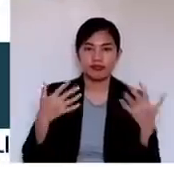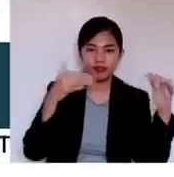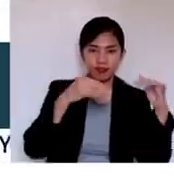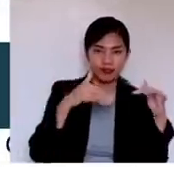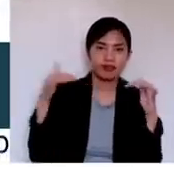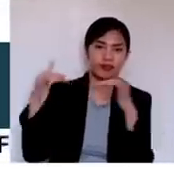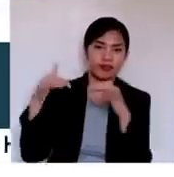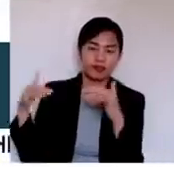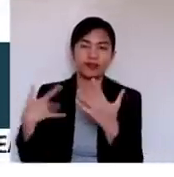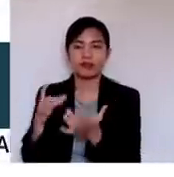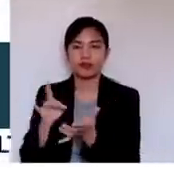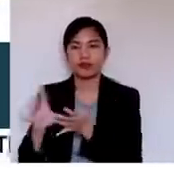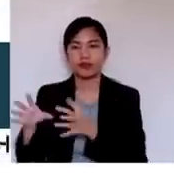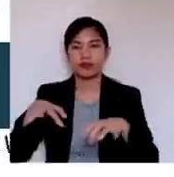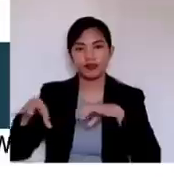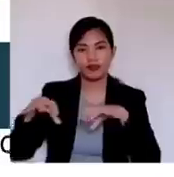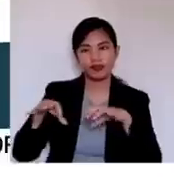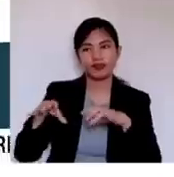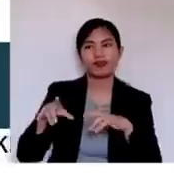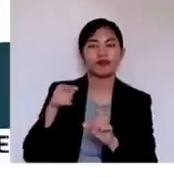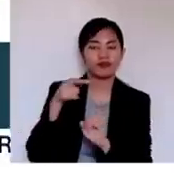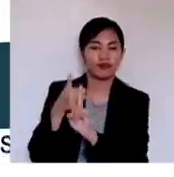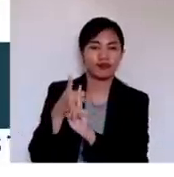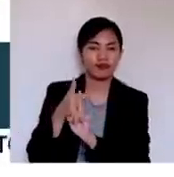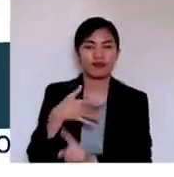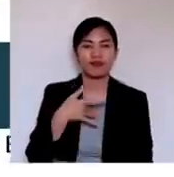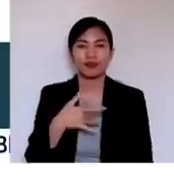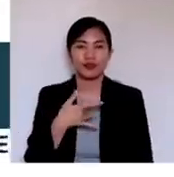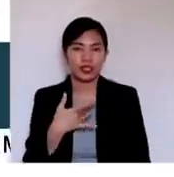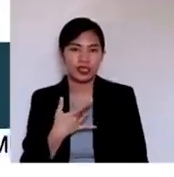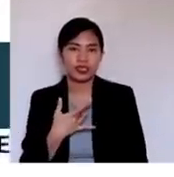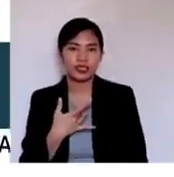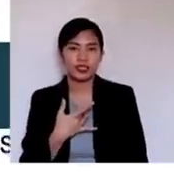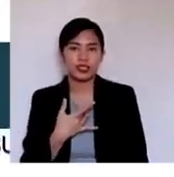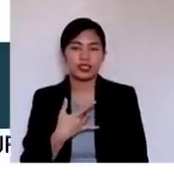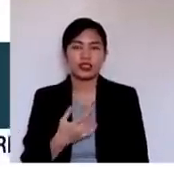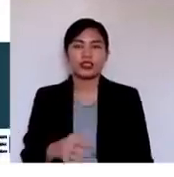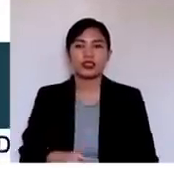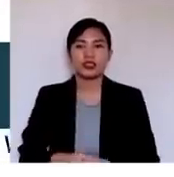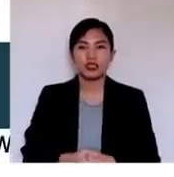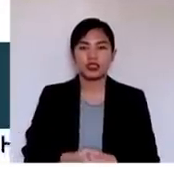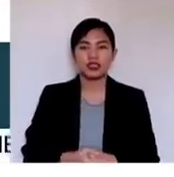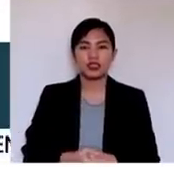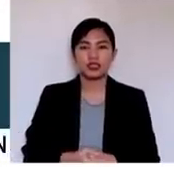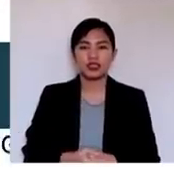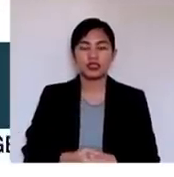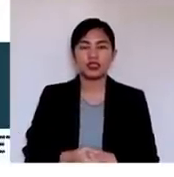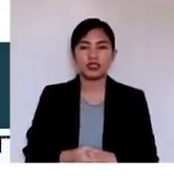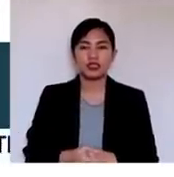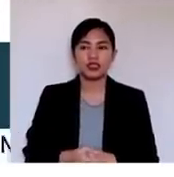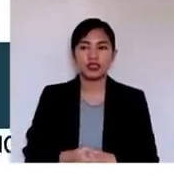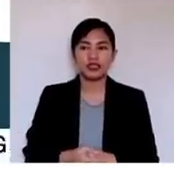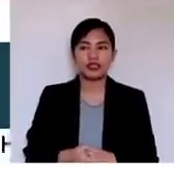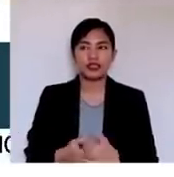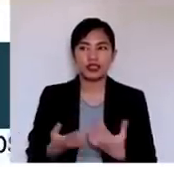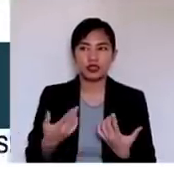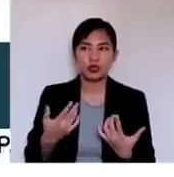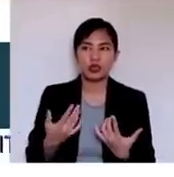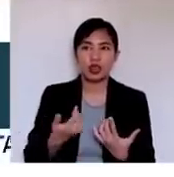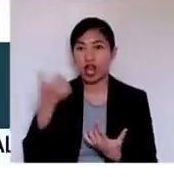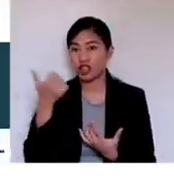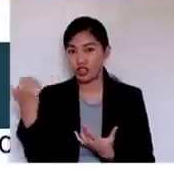activities that he feels that his other rival candidates have been doing or not been